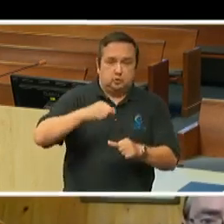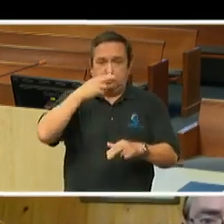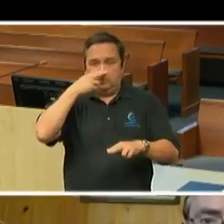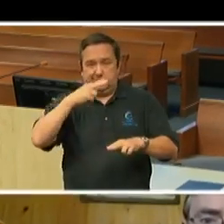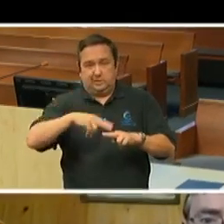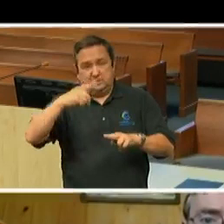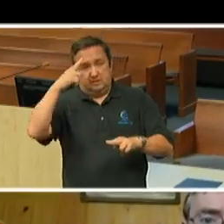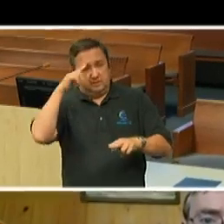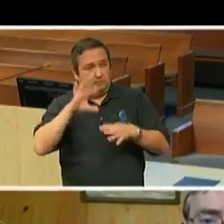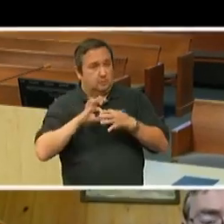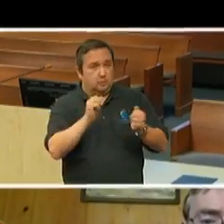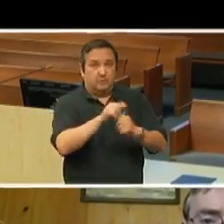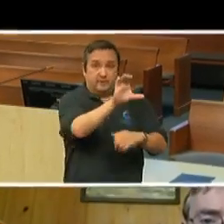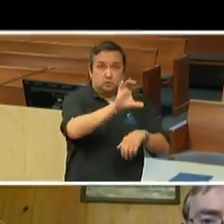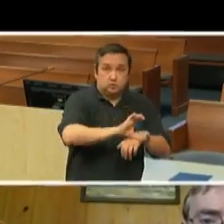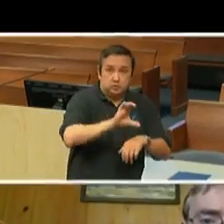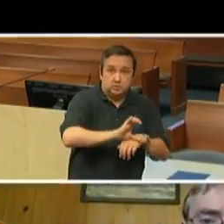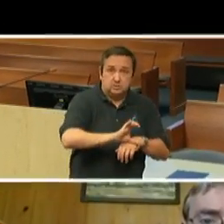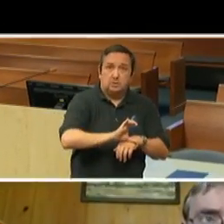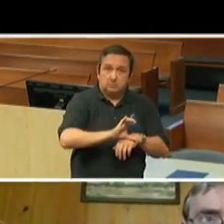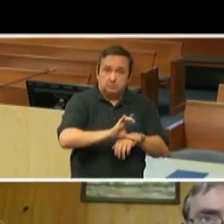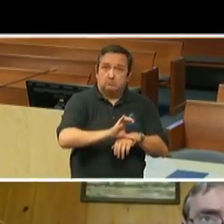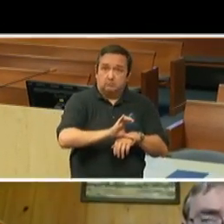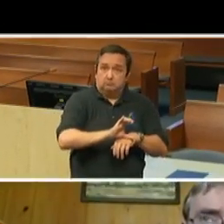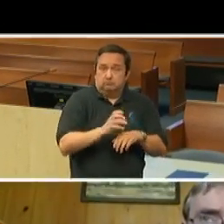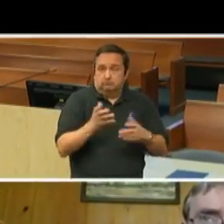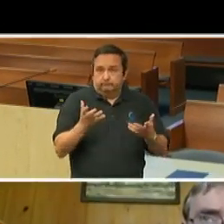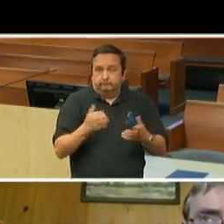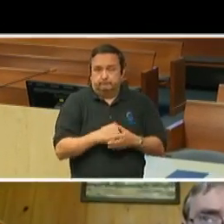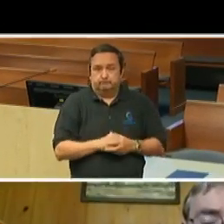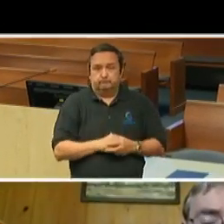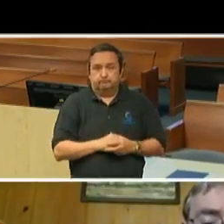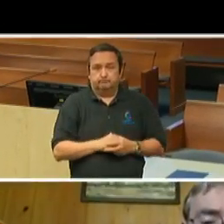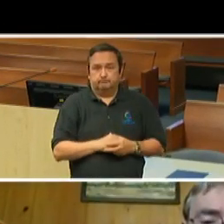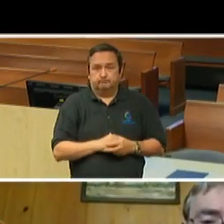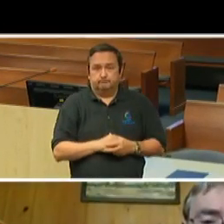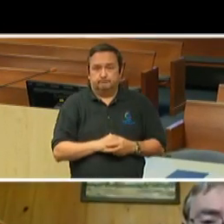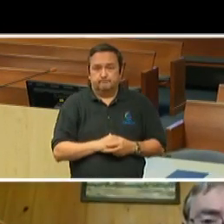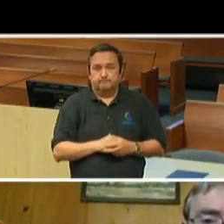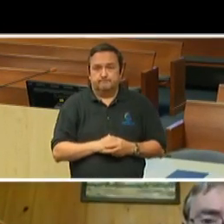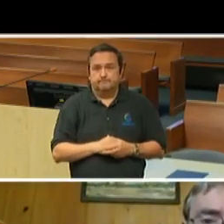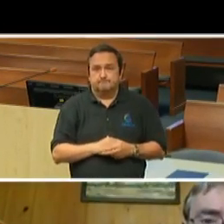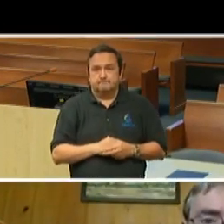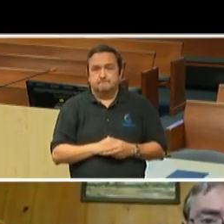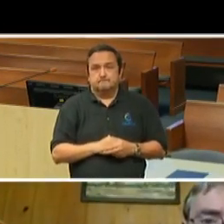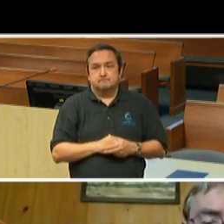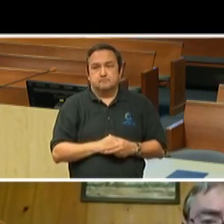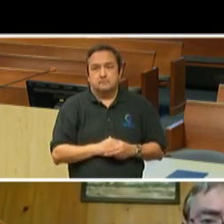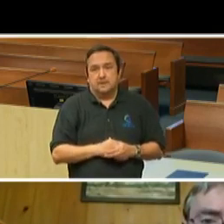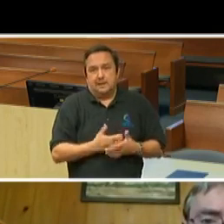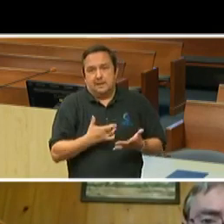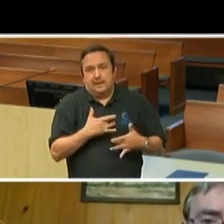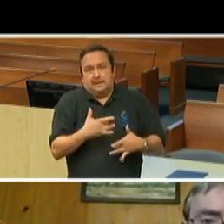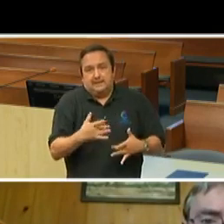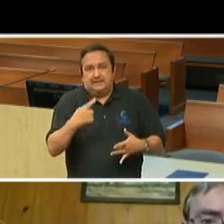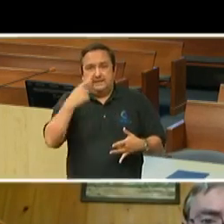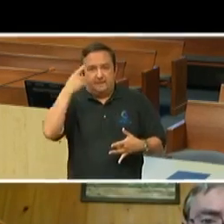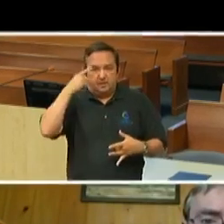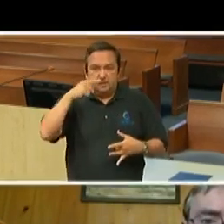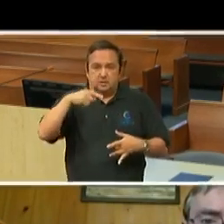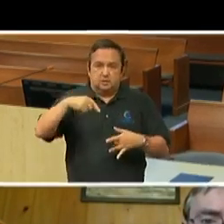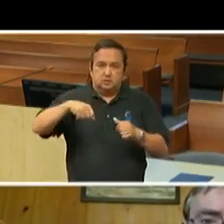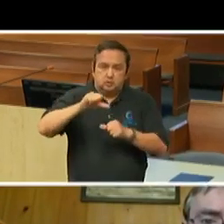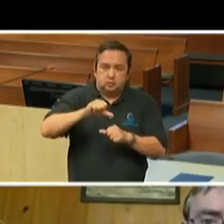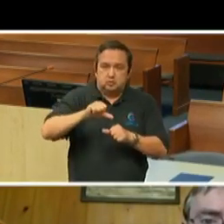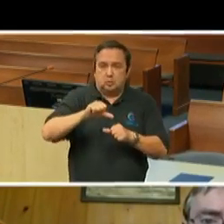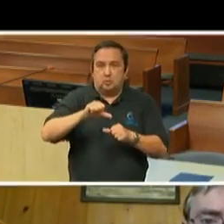not think in their mind that also means church. And so I might be inclined to say social, recreational,